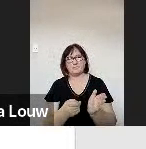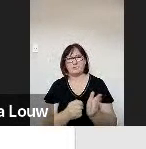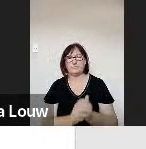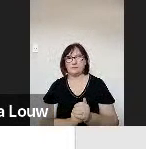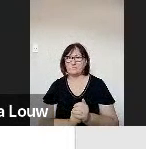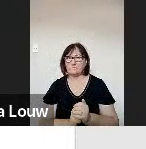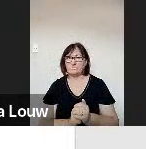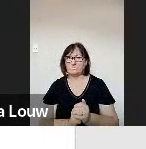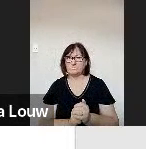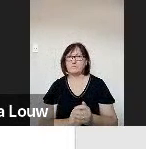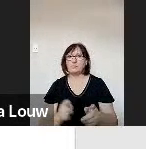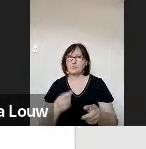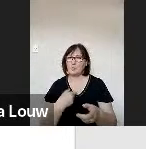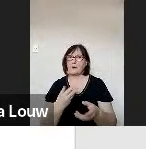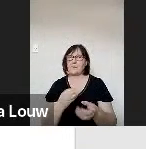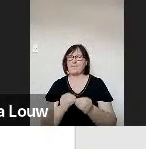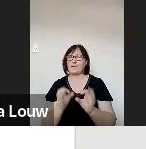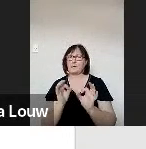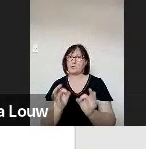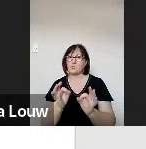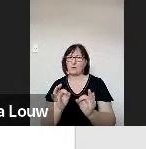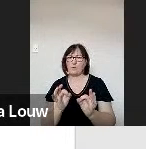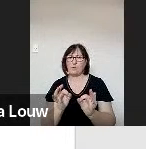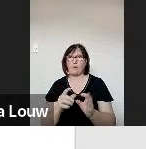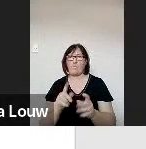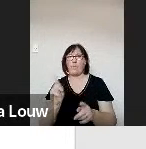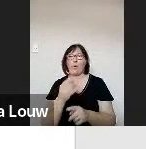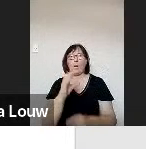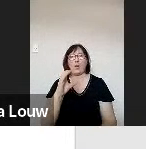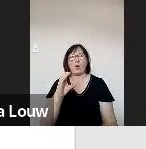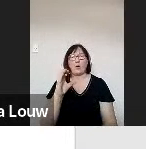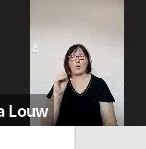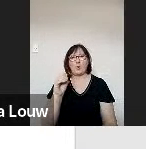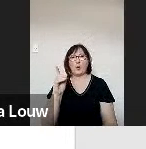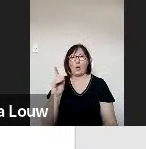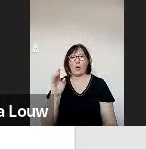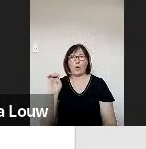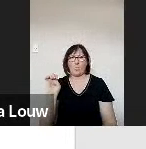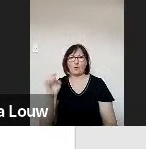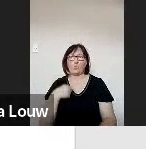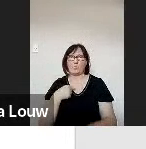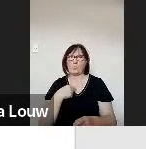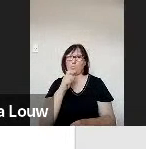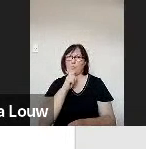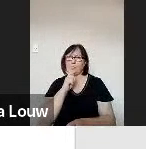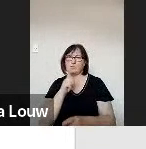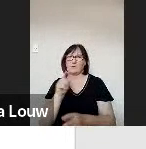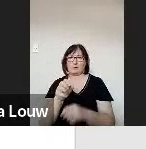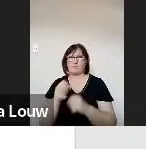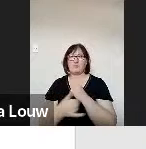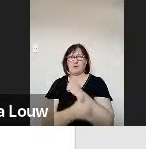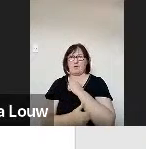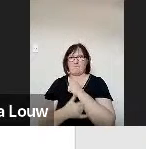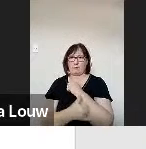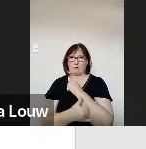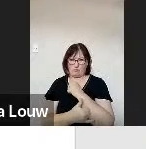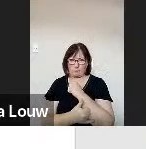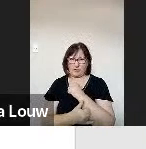harmonize the codes that we are using as a country, and also to